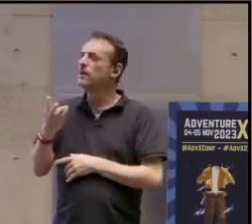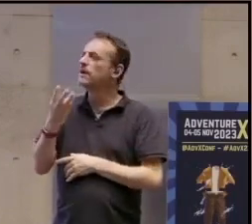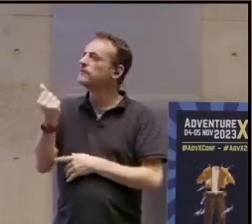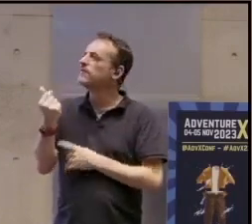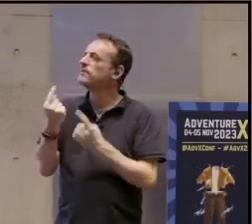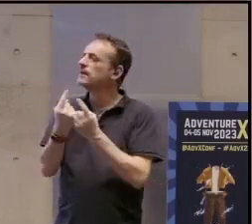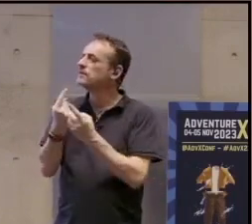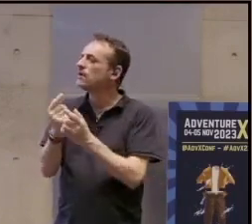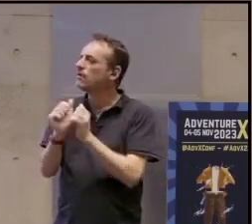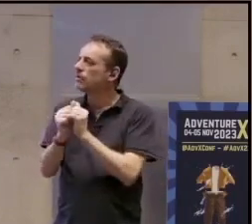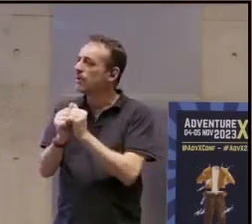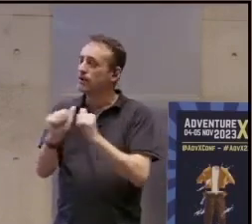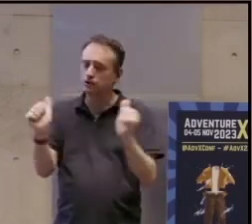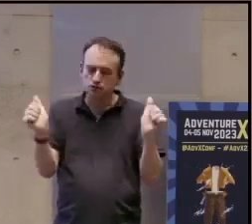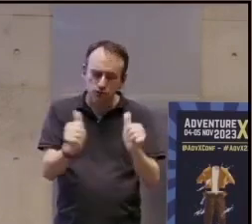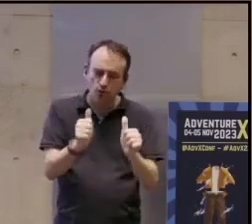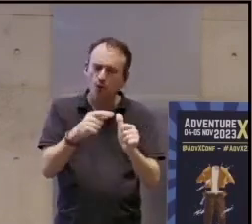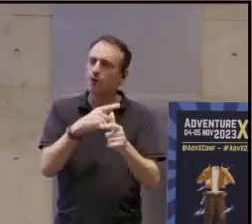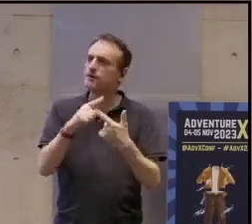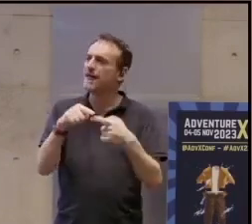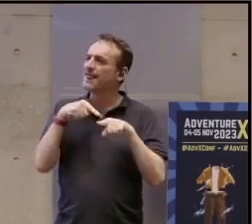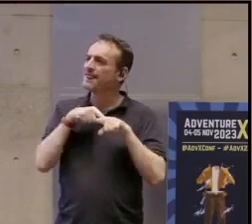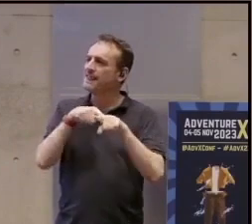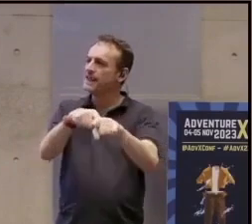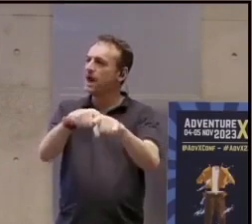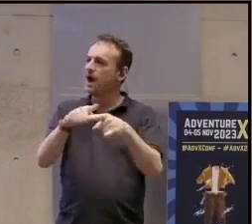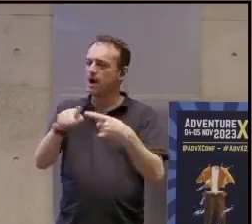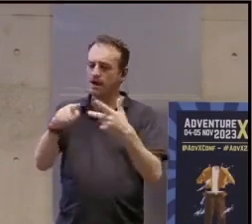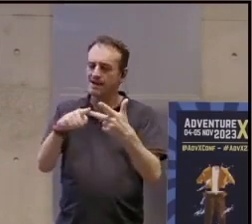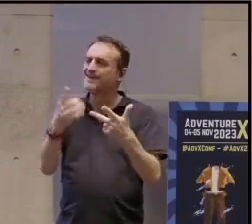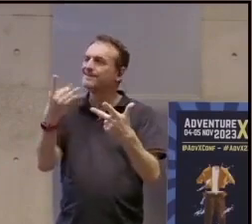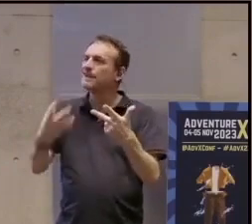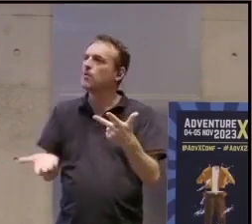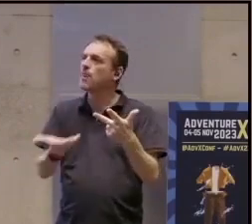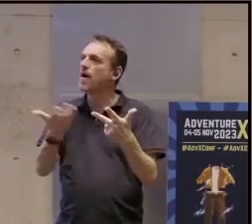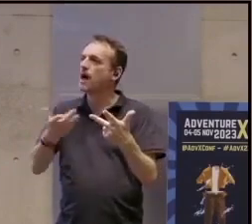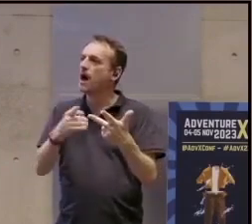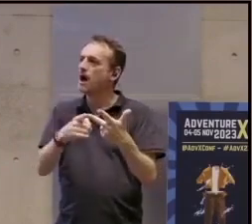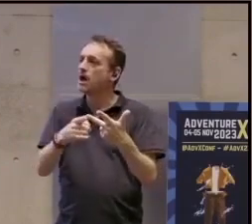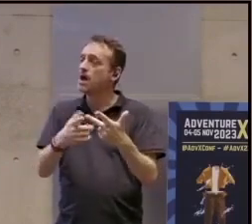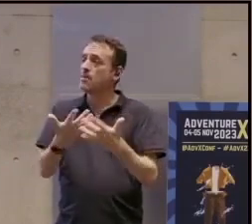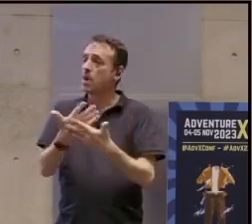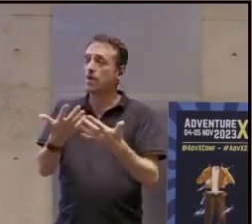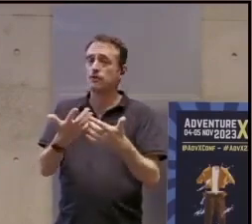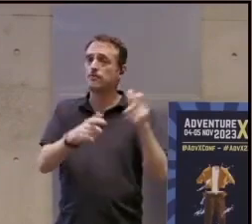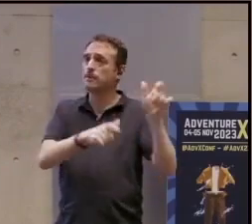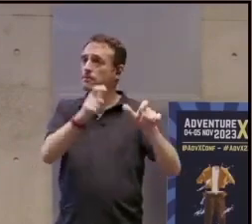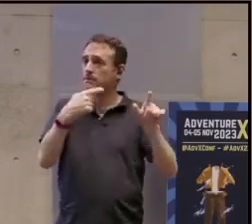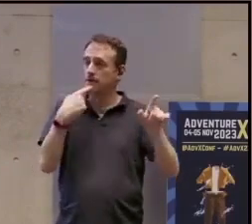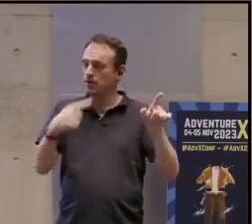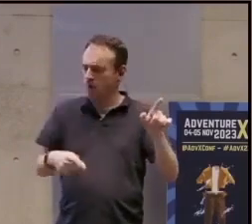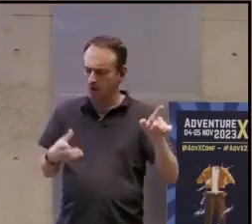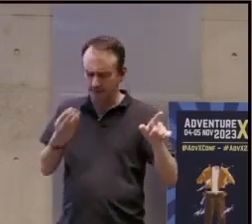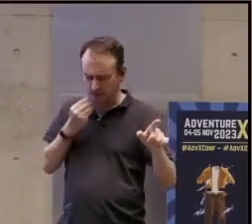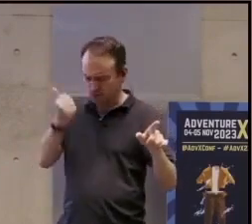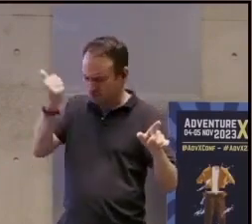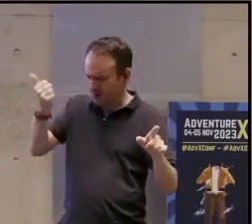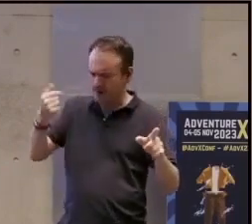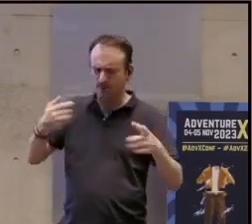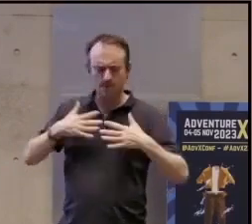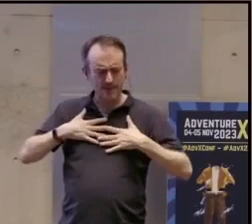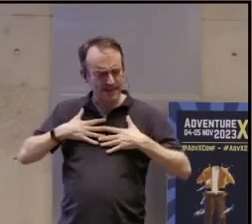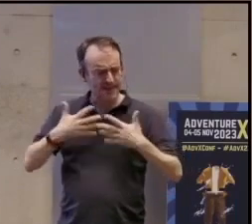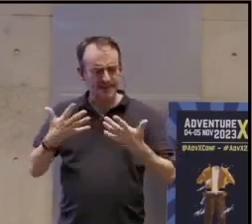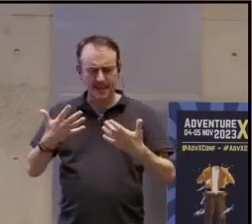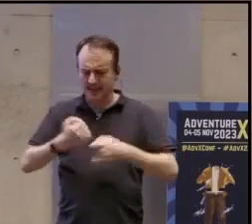linear, single playthrough, but there are lots of people said to me, that sounds great, but for me, games are